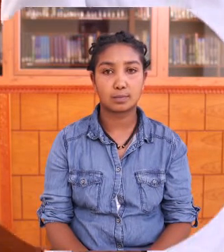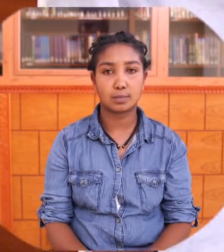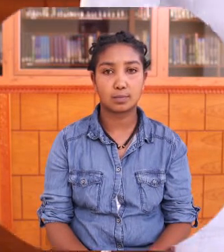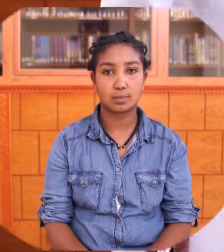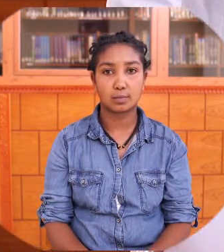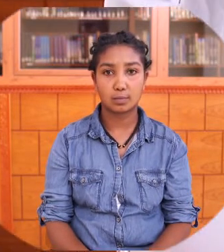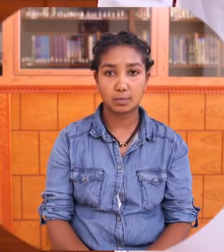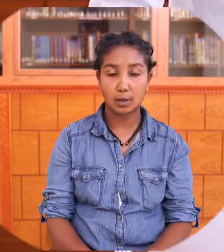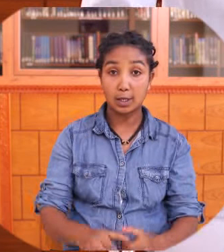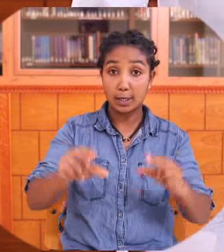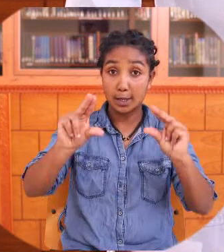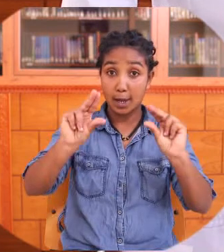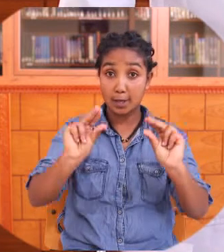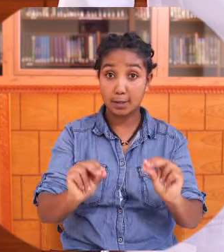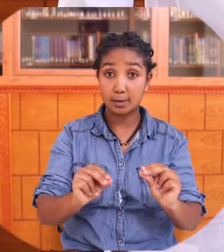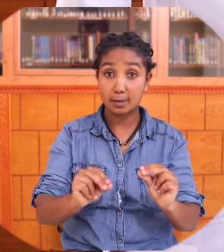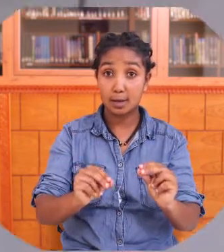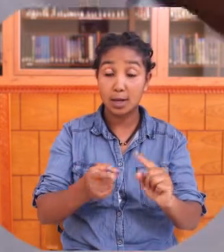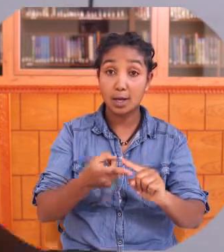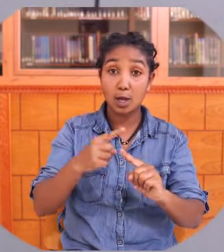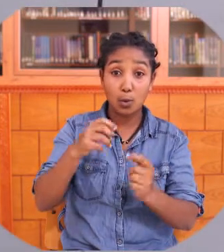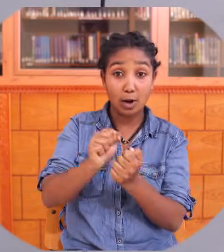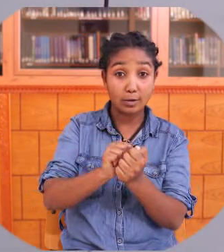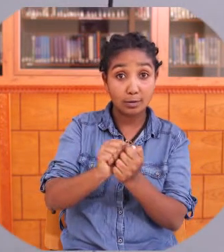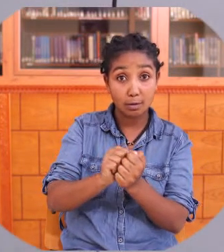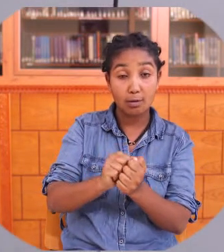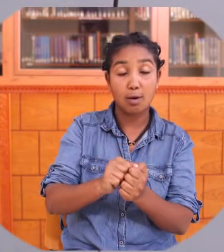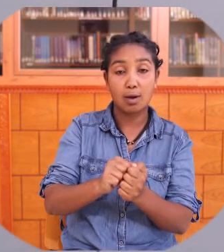Even though the non-ruminant animals eat herbivorous, they are not